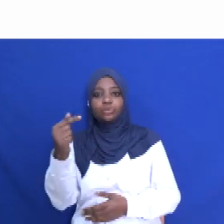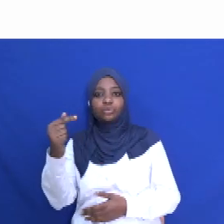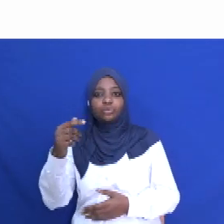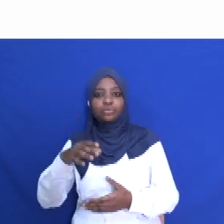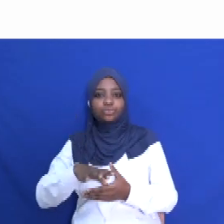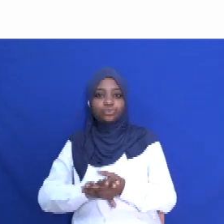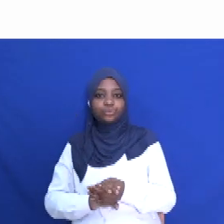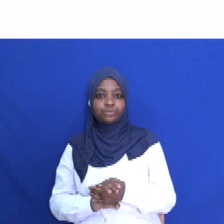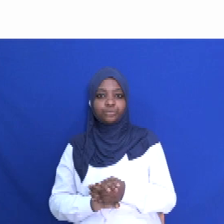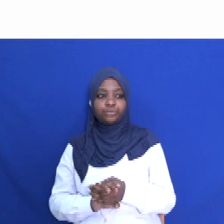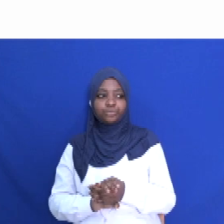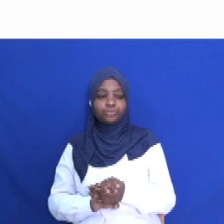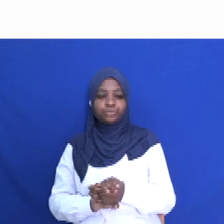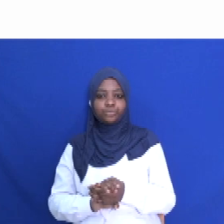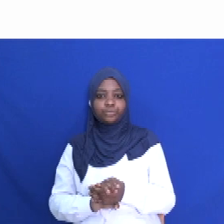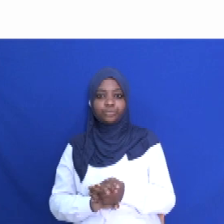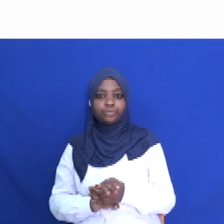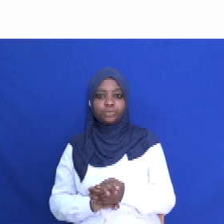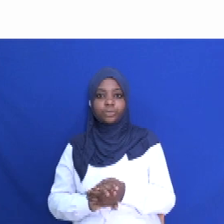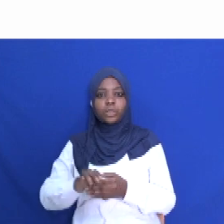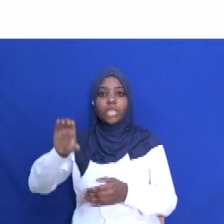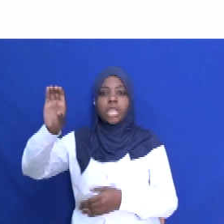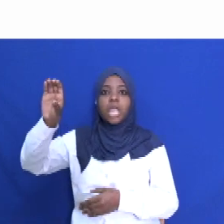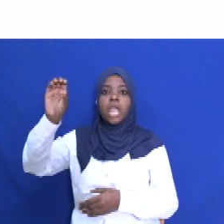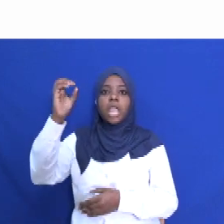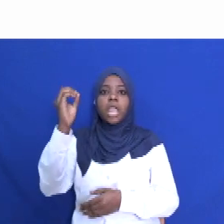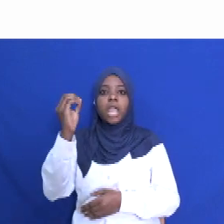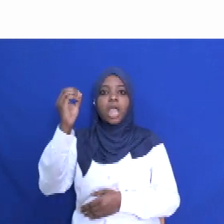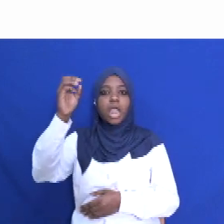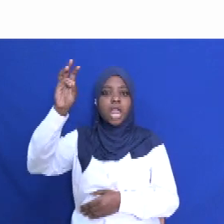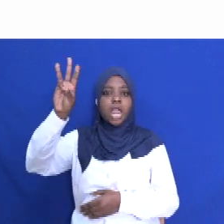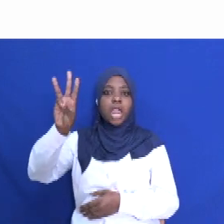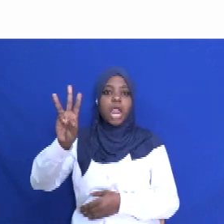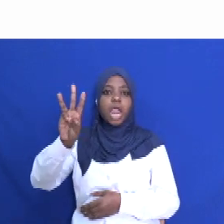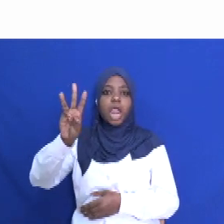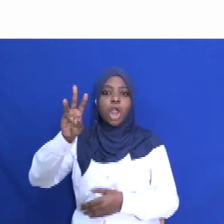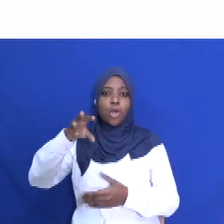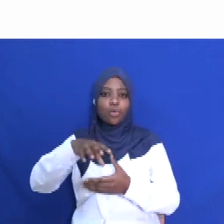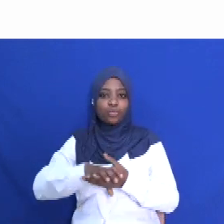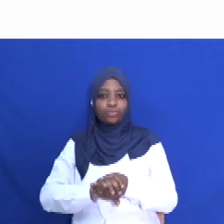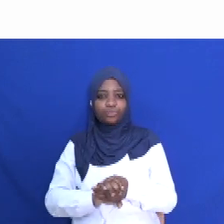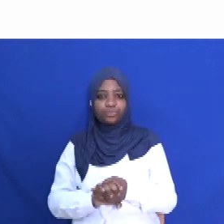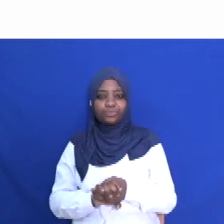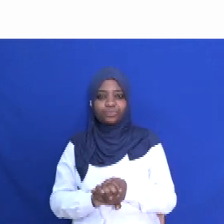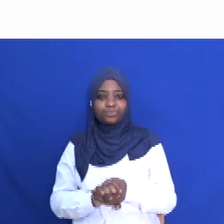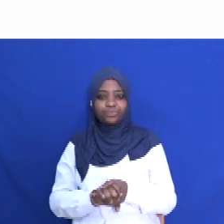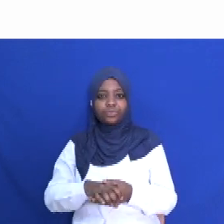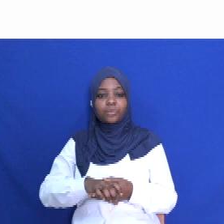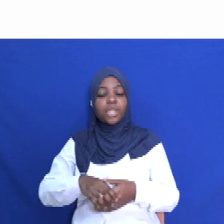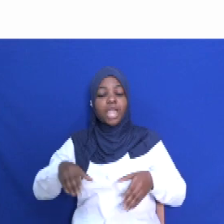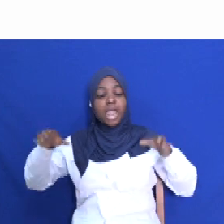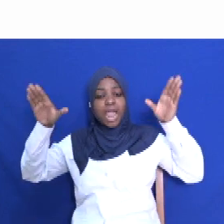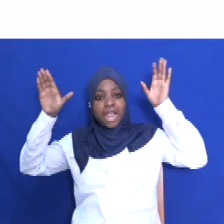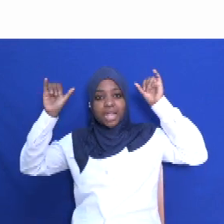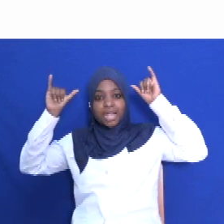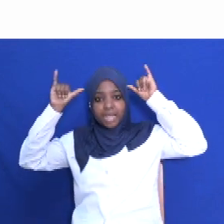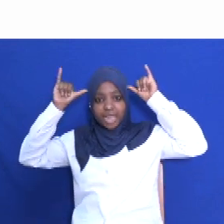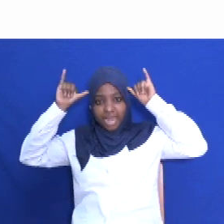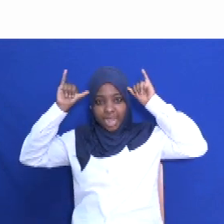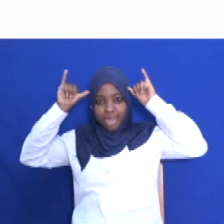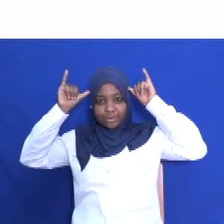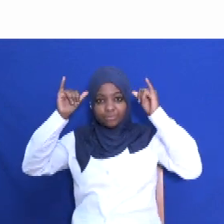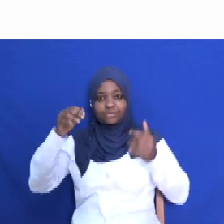Cow. Good. Cow. Cow is herbivorous animal because it